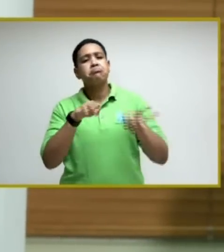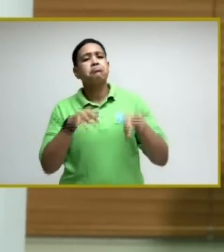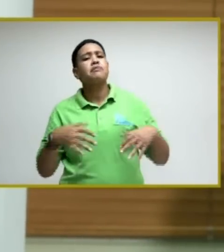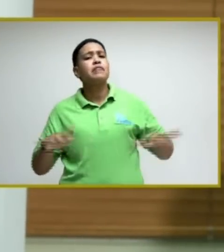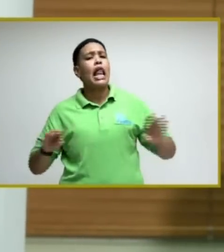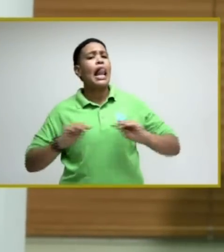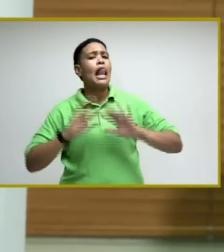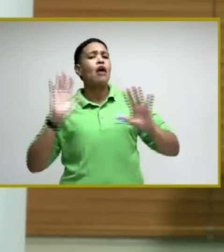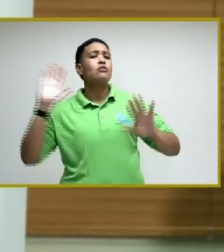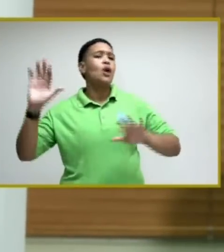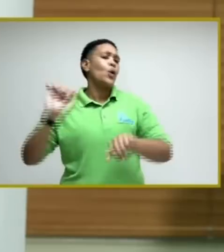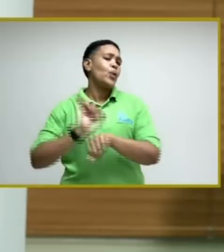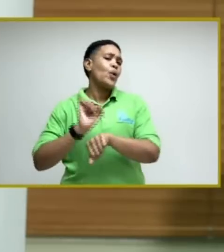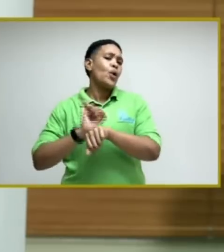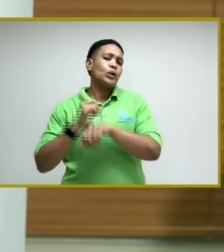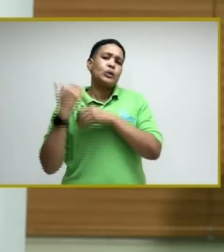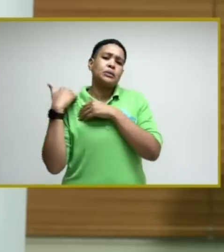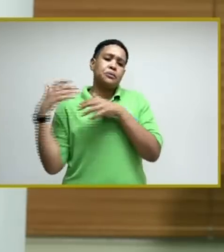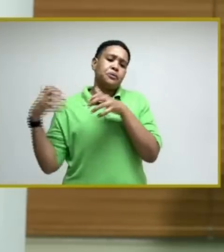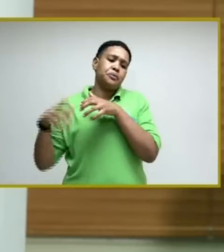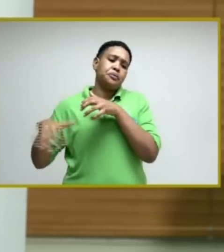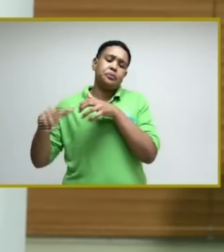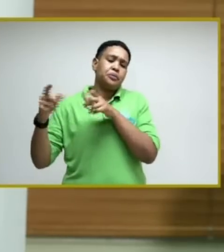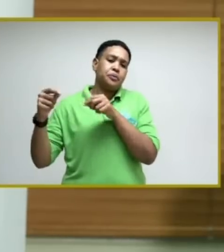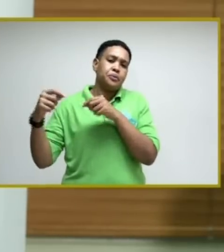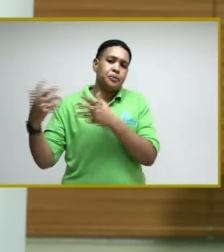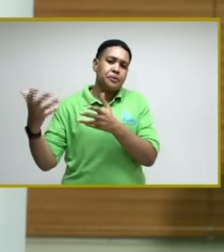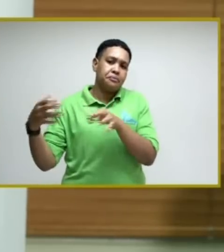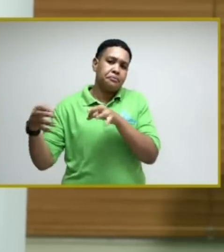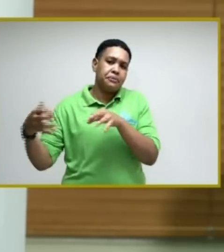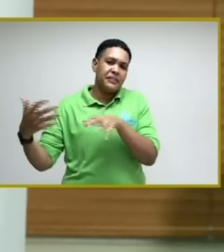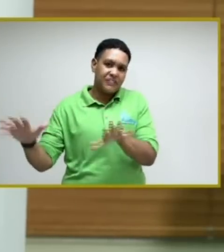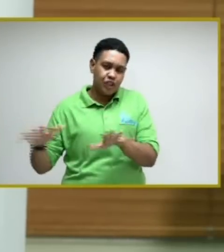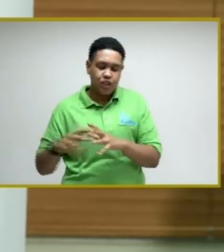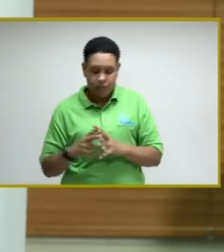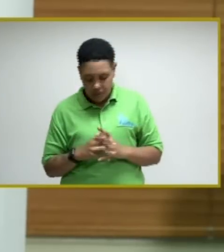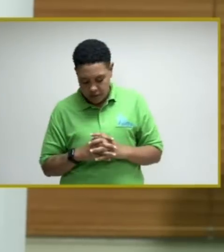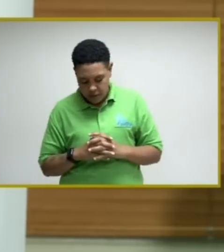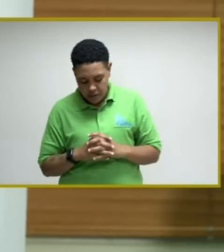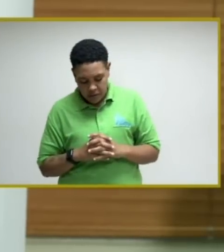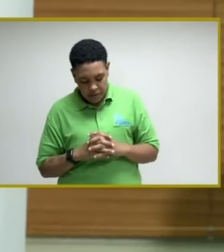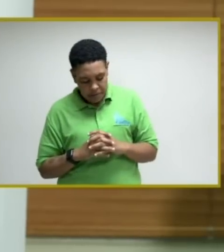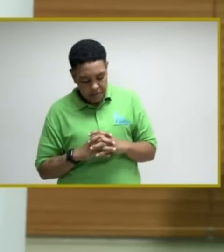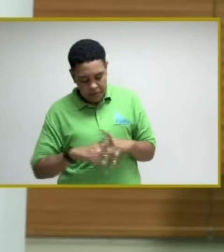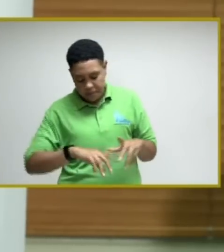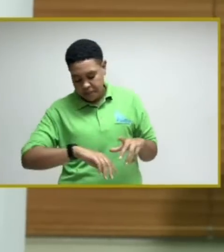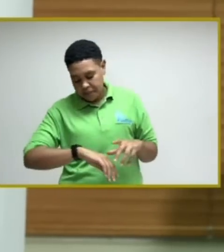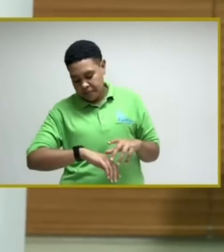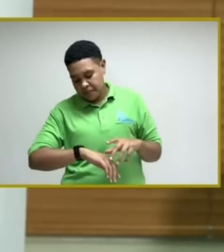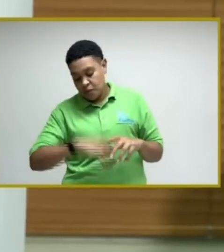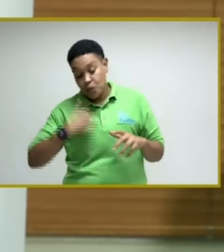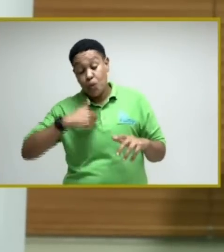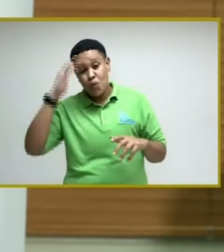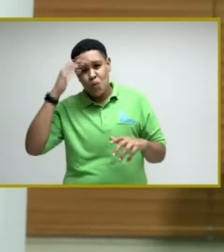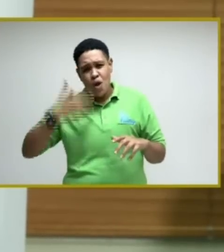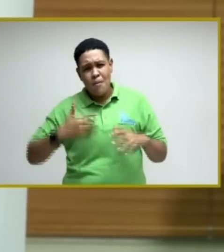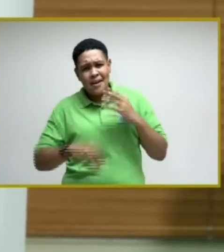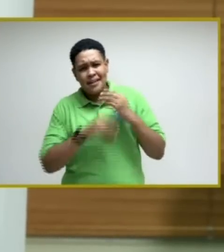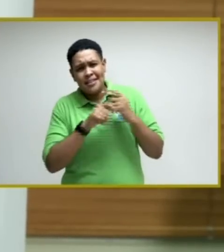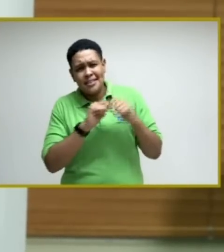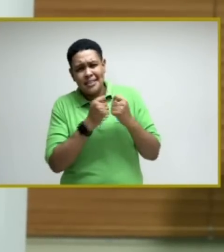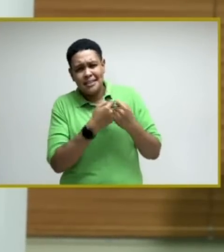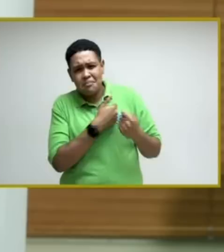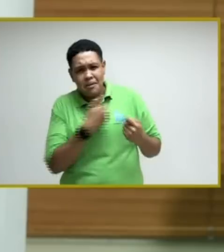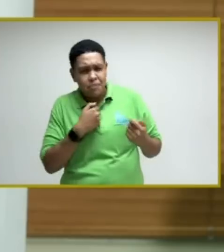what this task force has been set up to do, and we welcome the additional team members to support